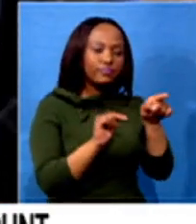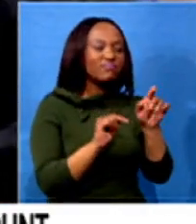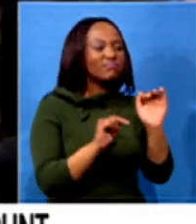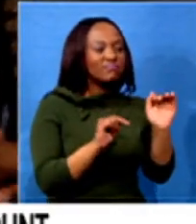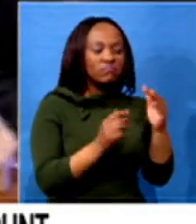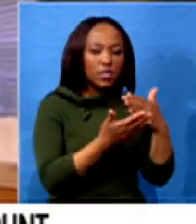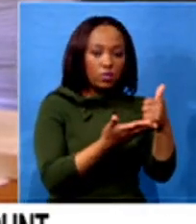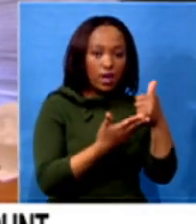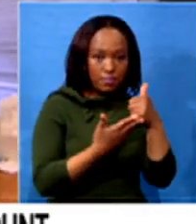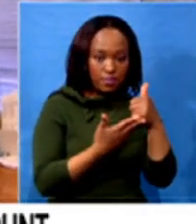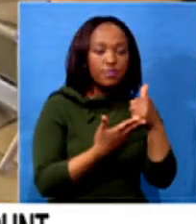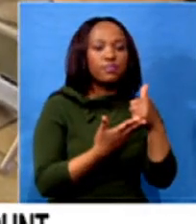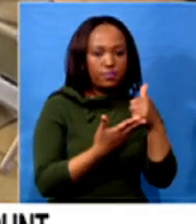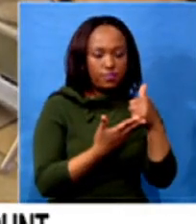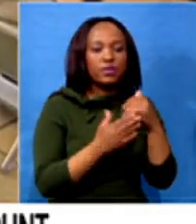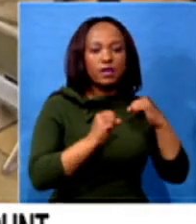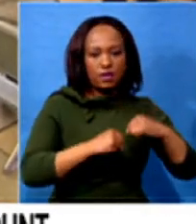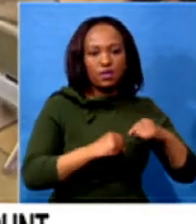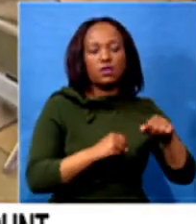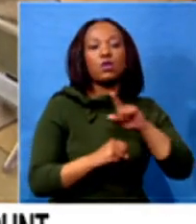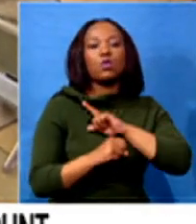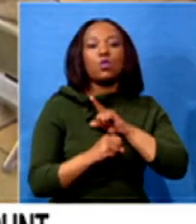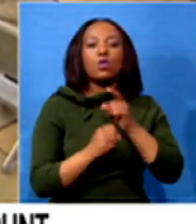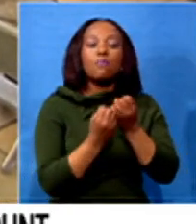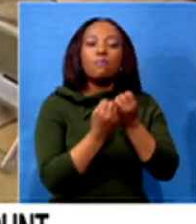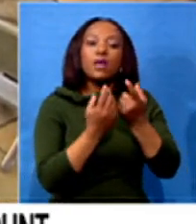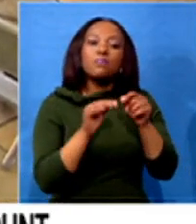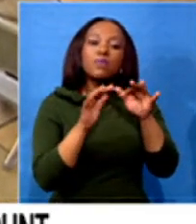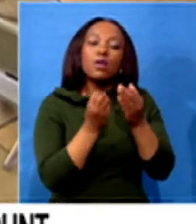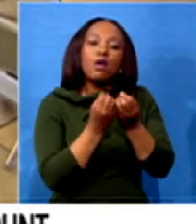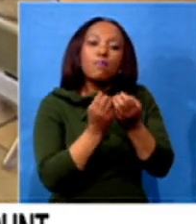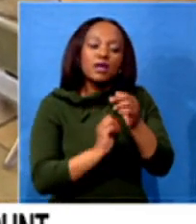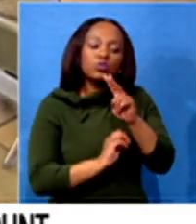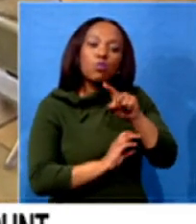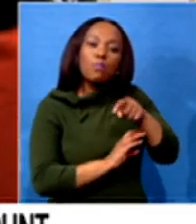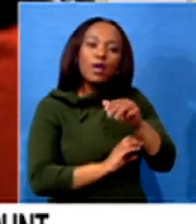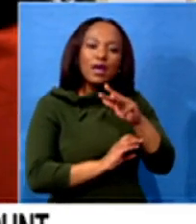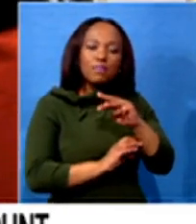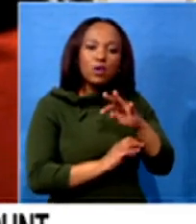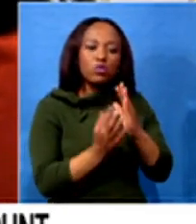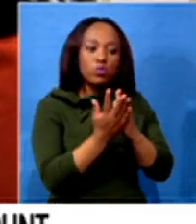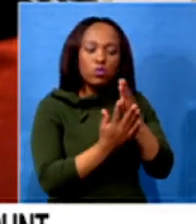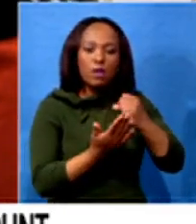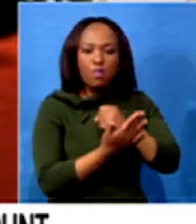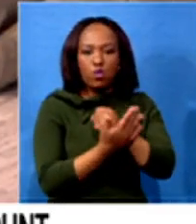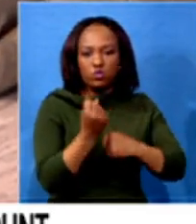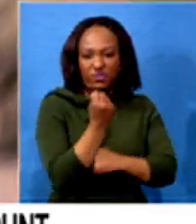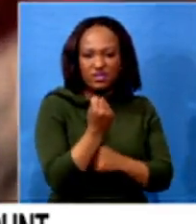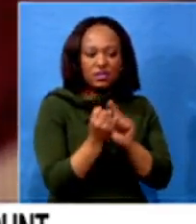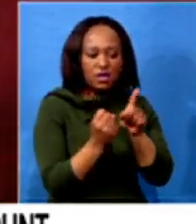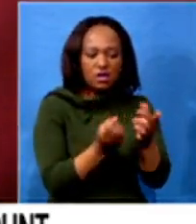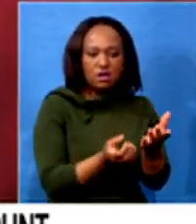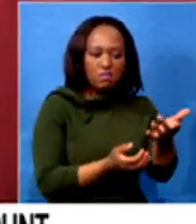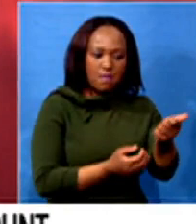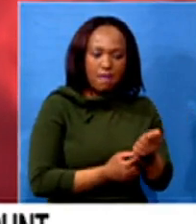of people that are actually currently getting paid through the post office are about 2.9 million. Not many people have